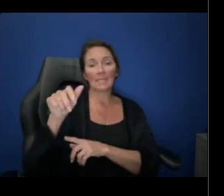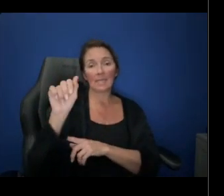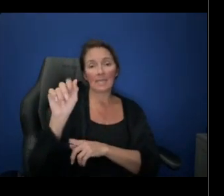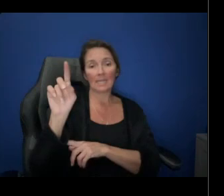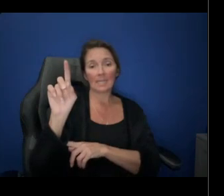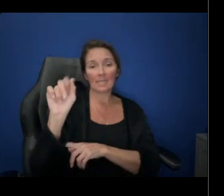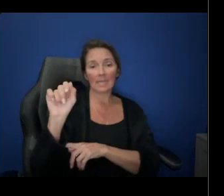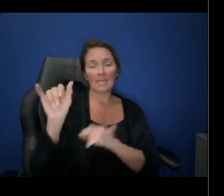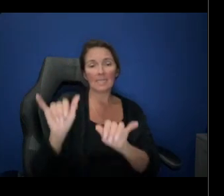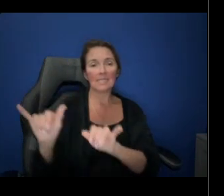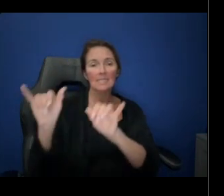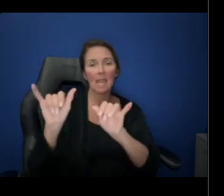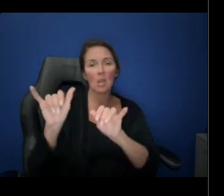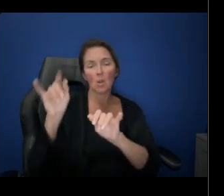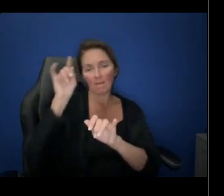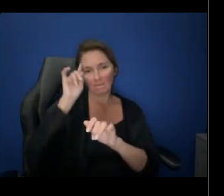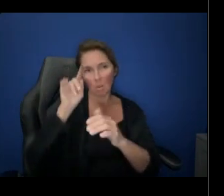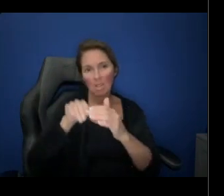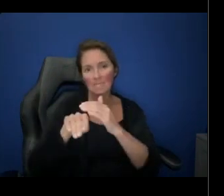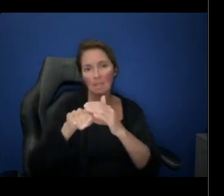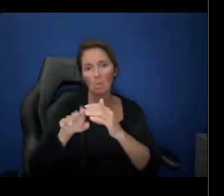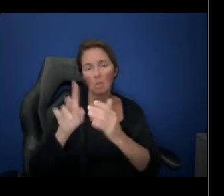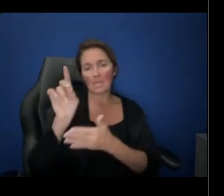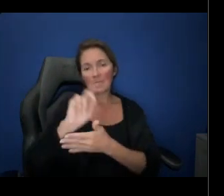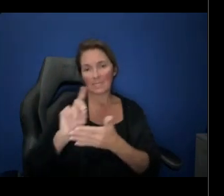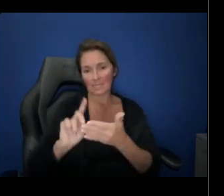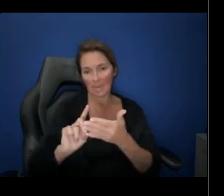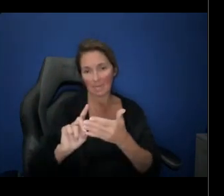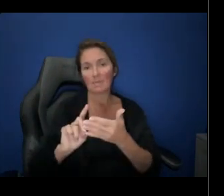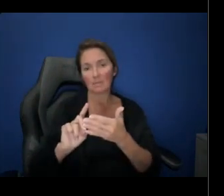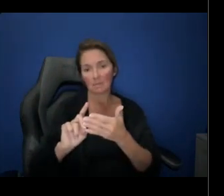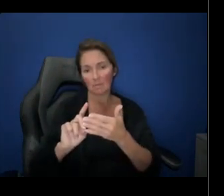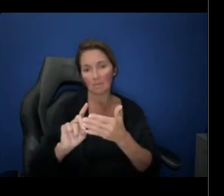ADA standards for accessible design.